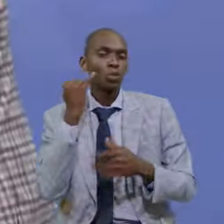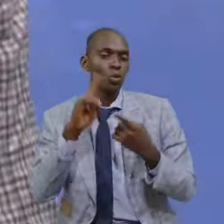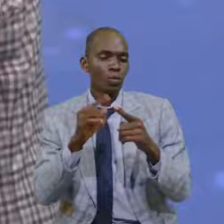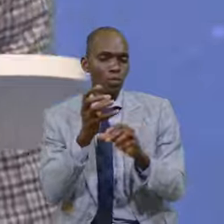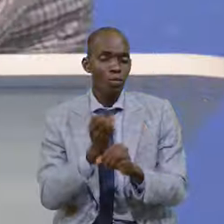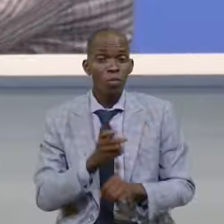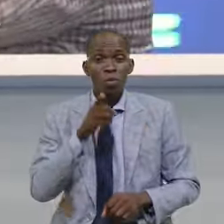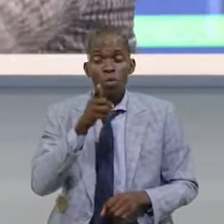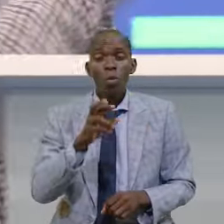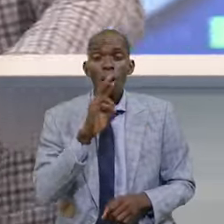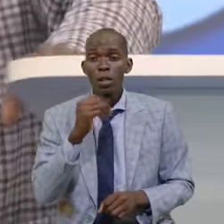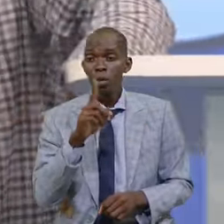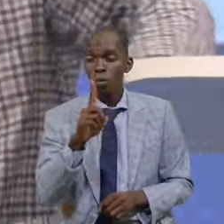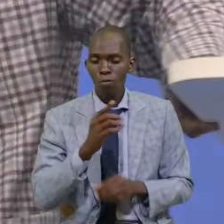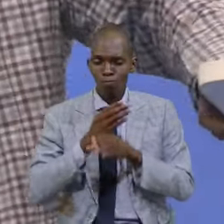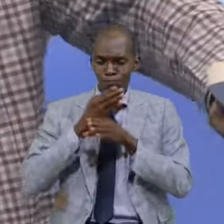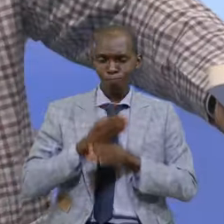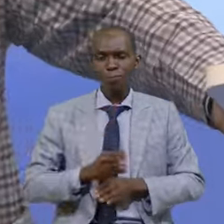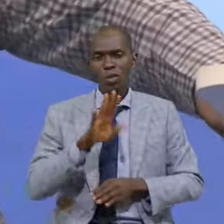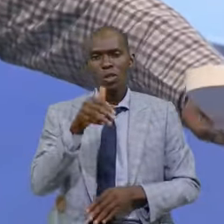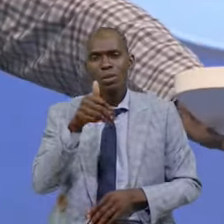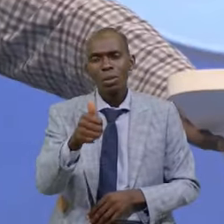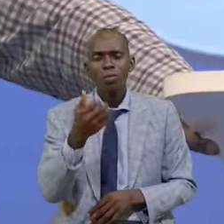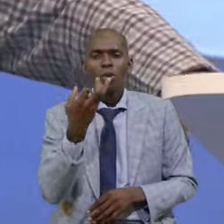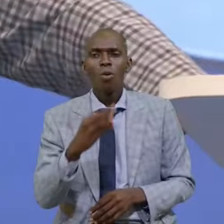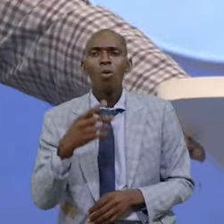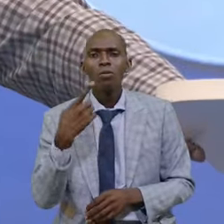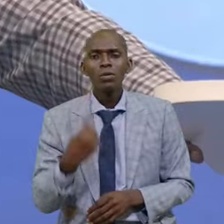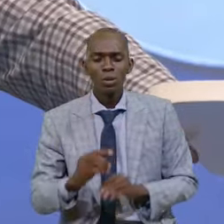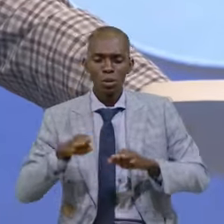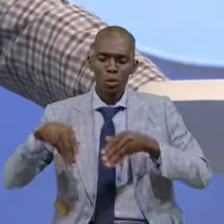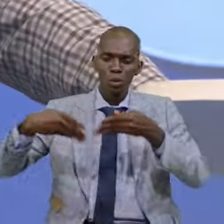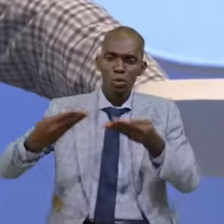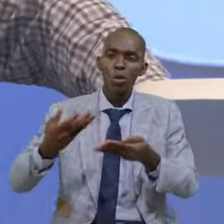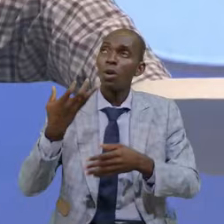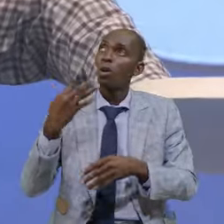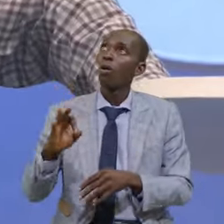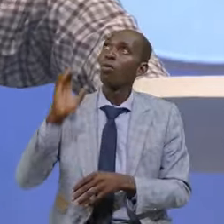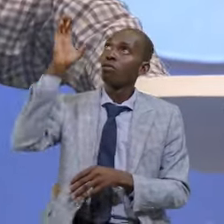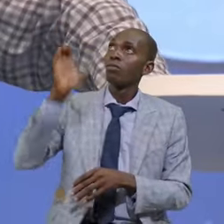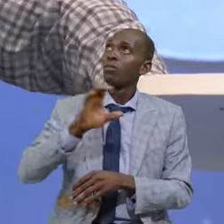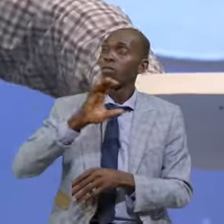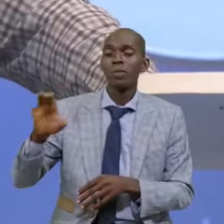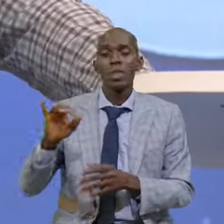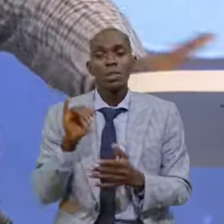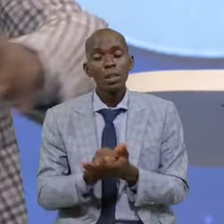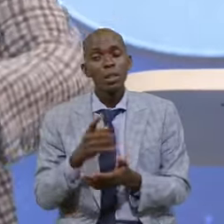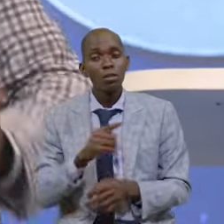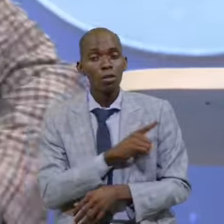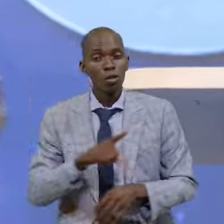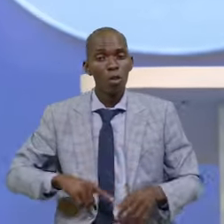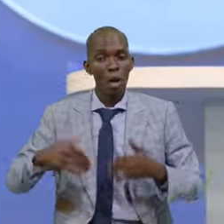one depriving yourself of the provision of Calvary that the Lord has brought